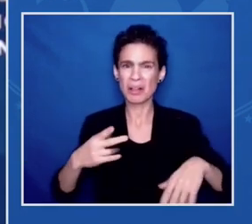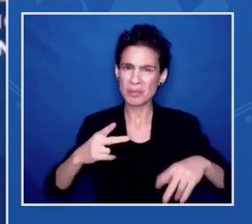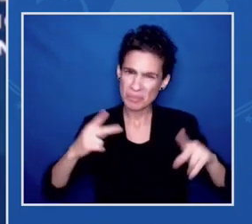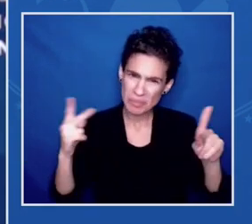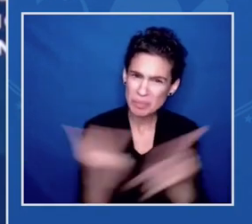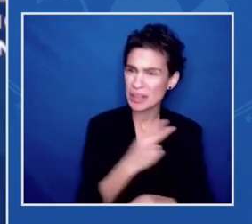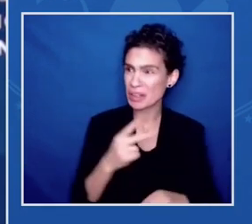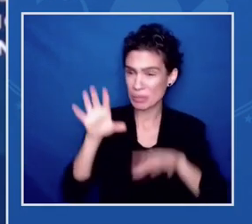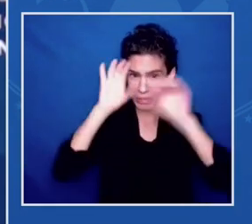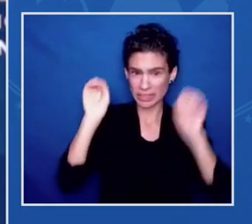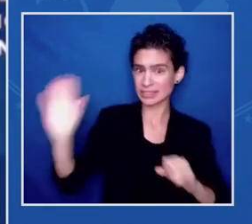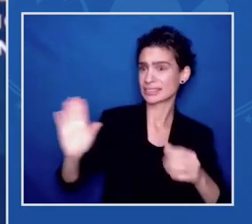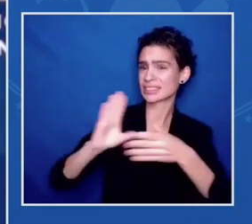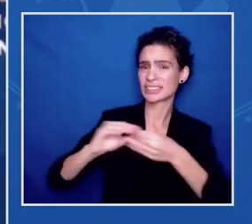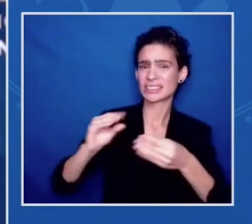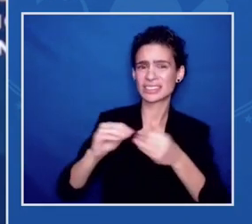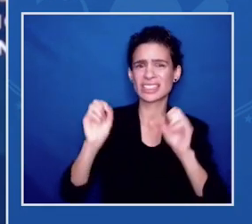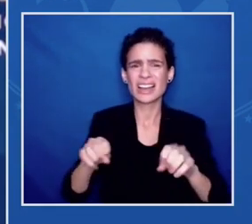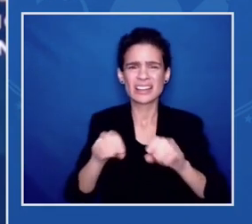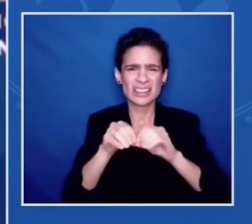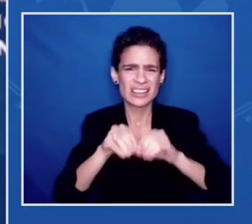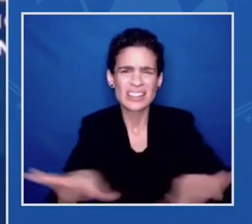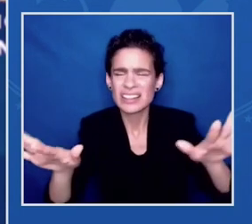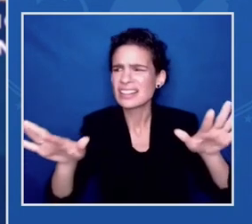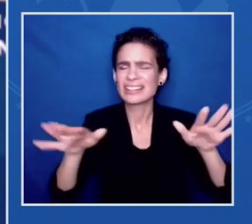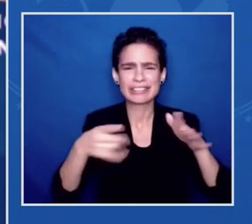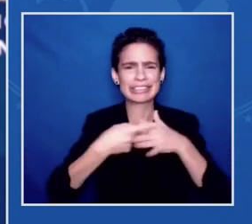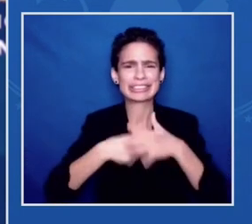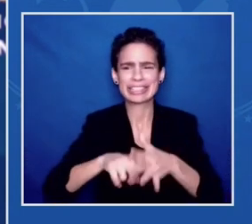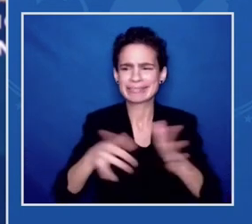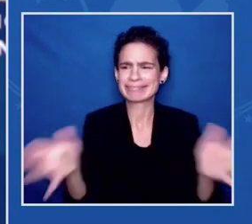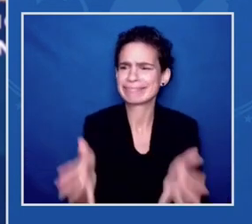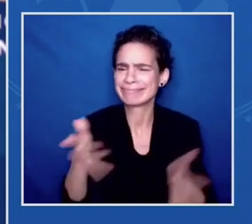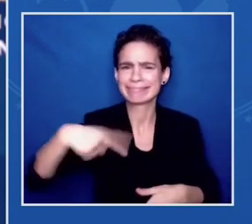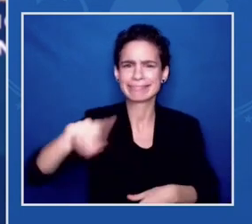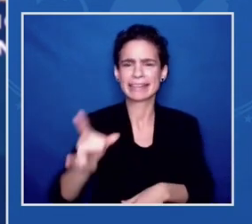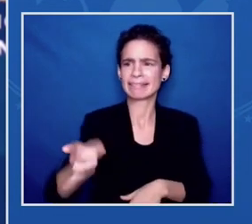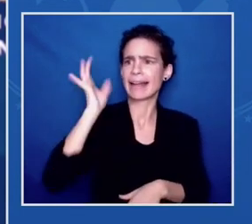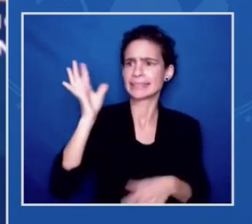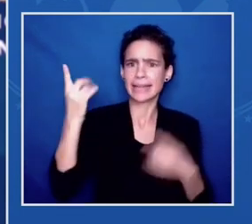At their worst, they can incite.